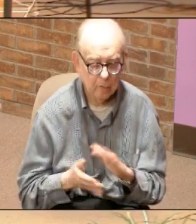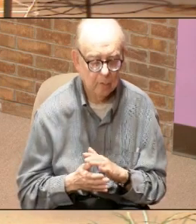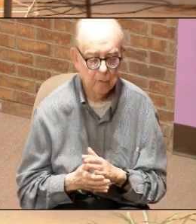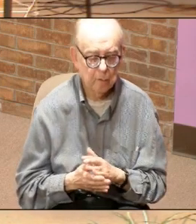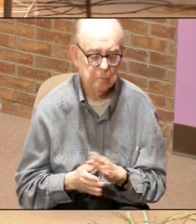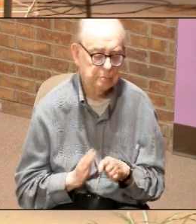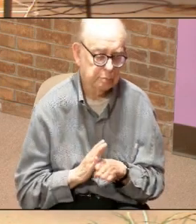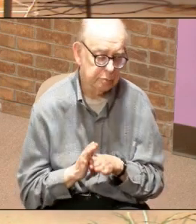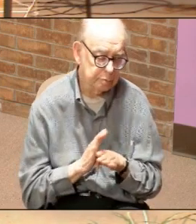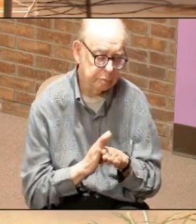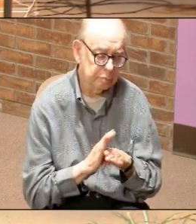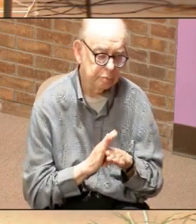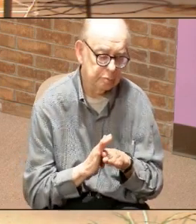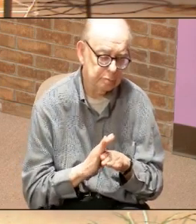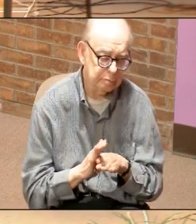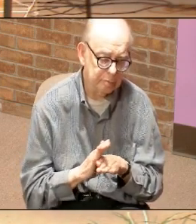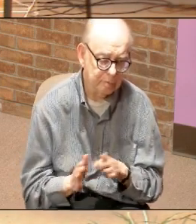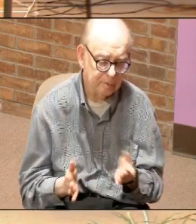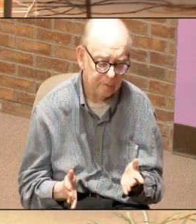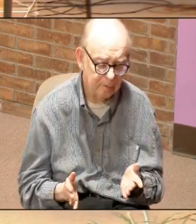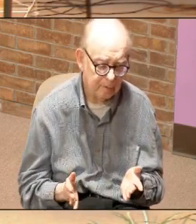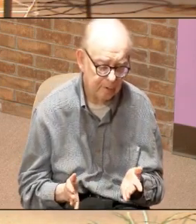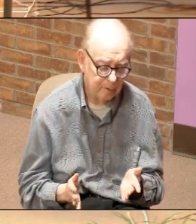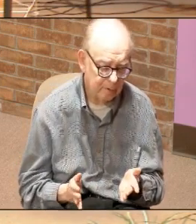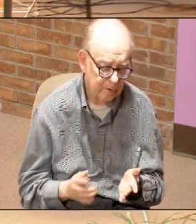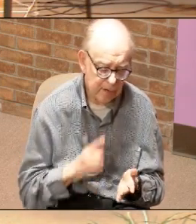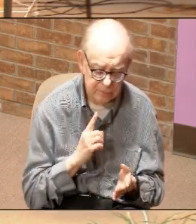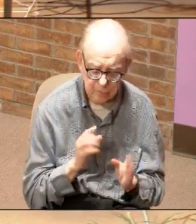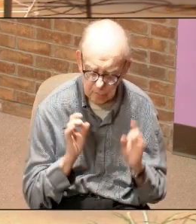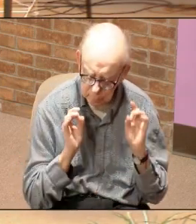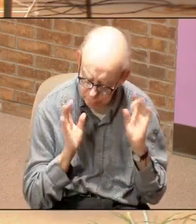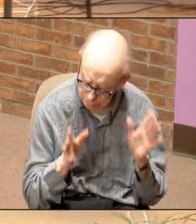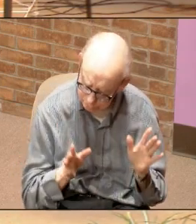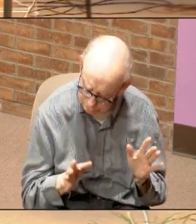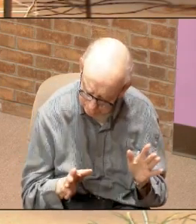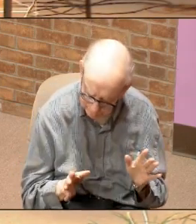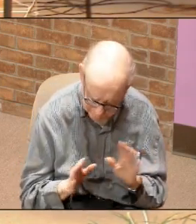so busy and so hectic